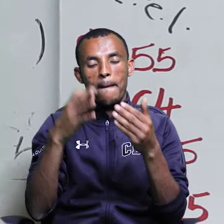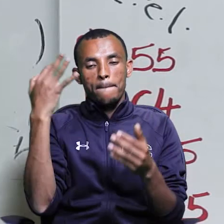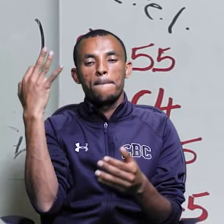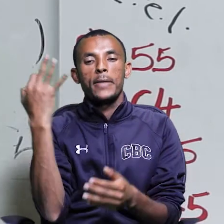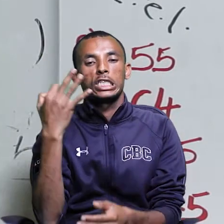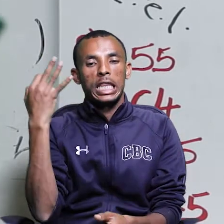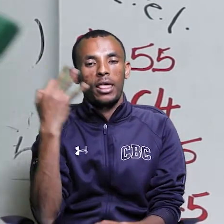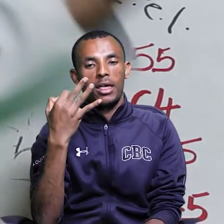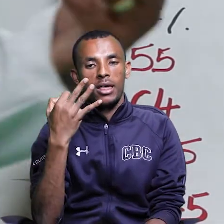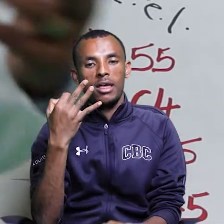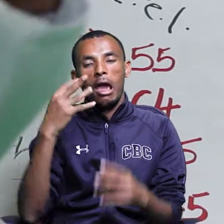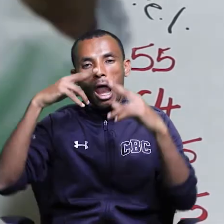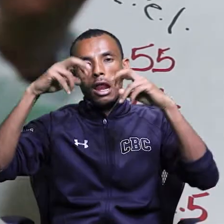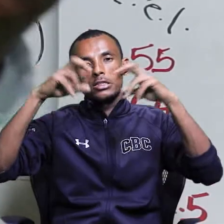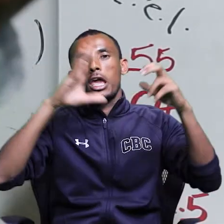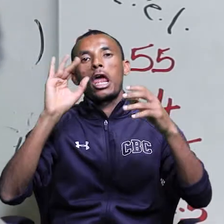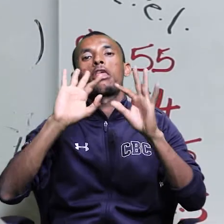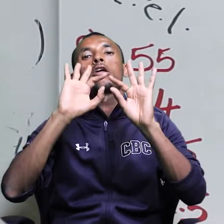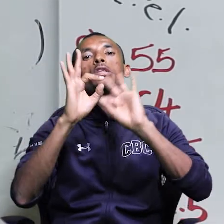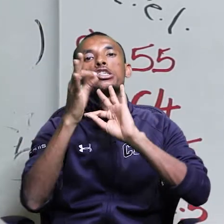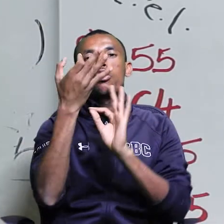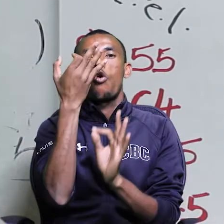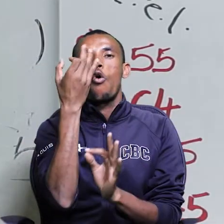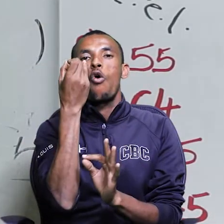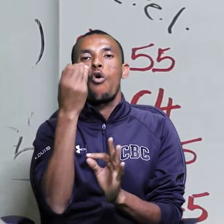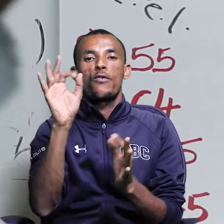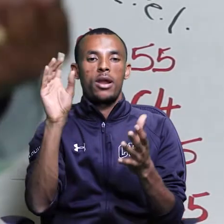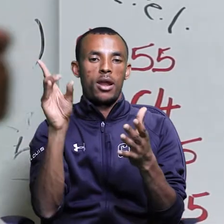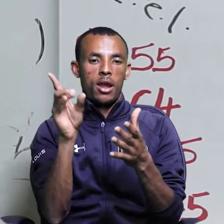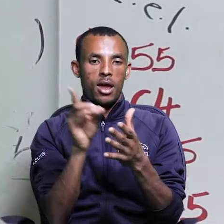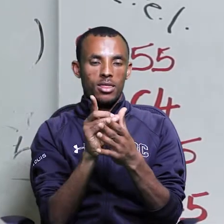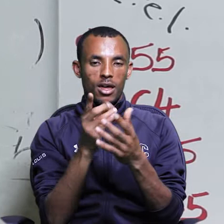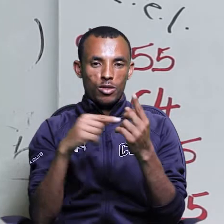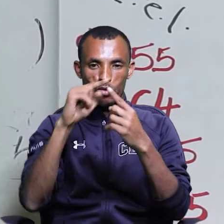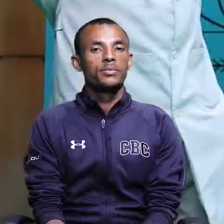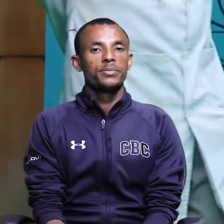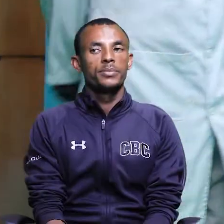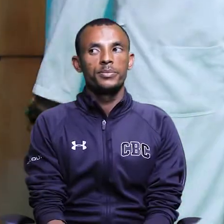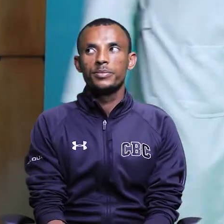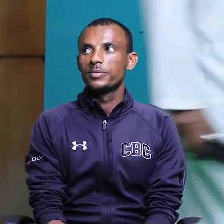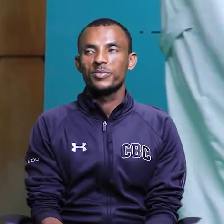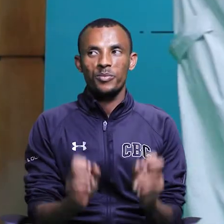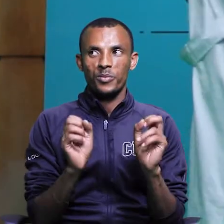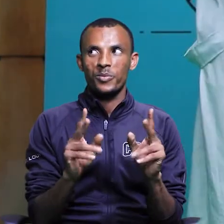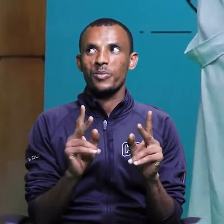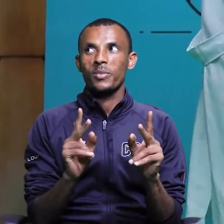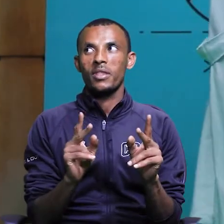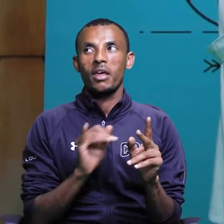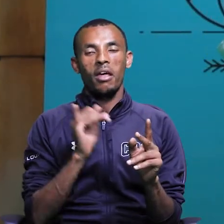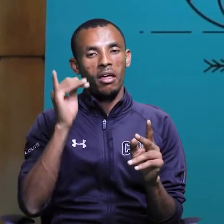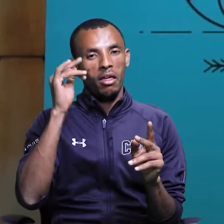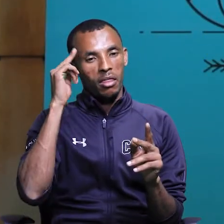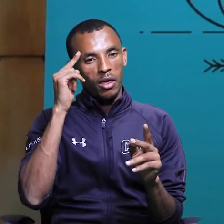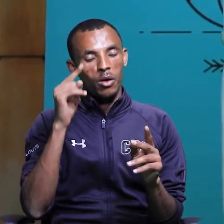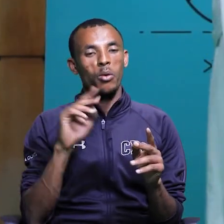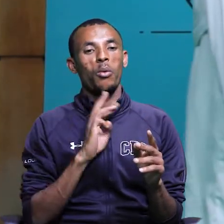presenting, analyzing, and interpretation of data to give conclusions. Okay, I think what